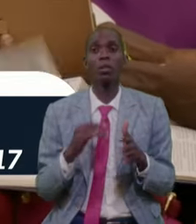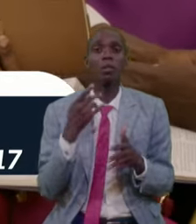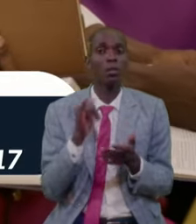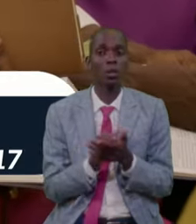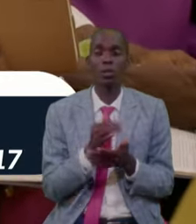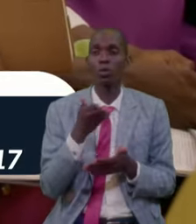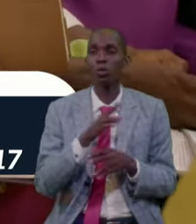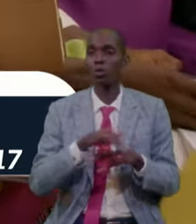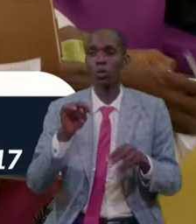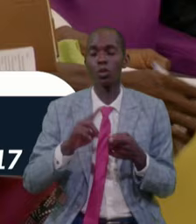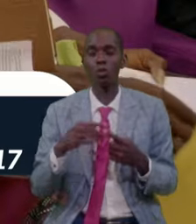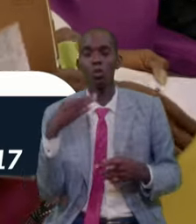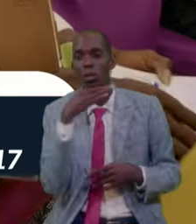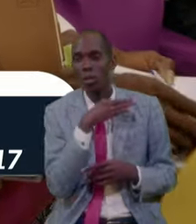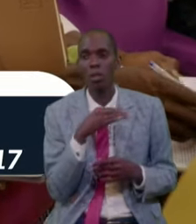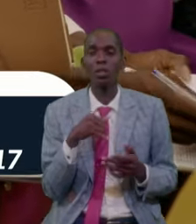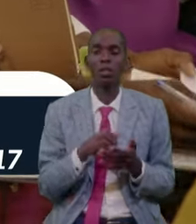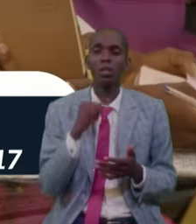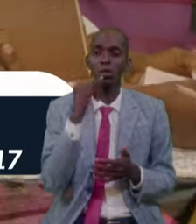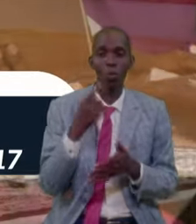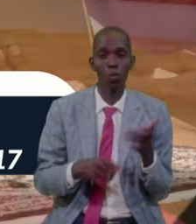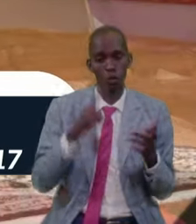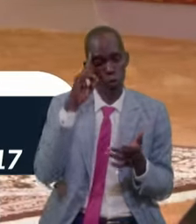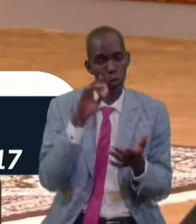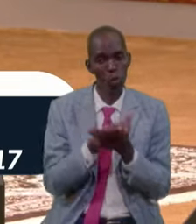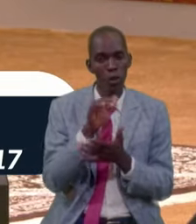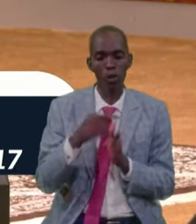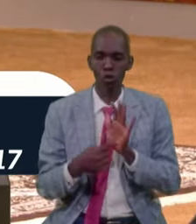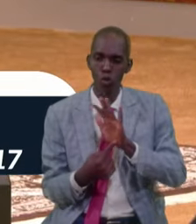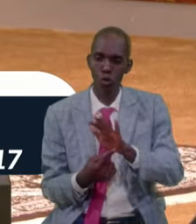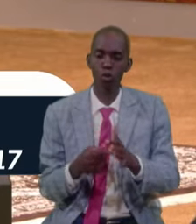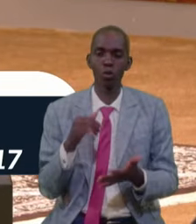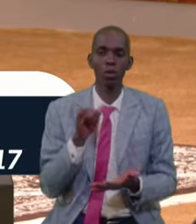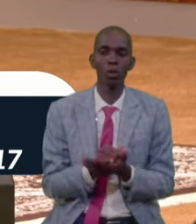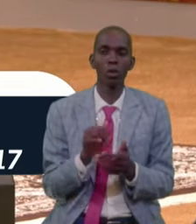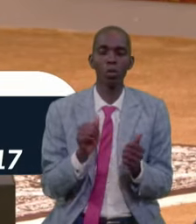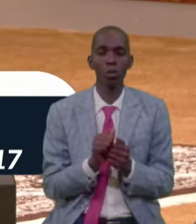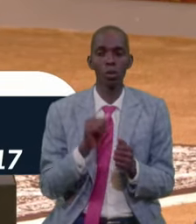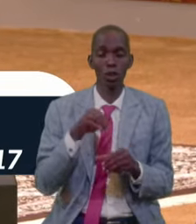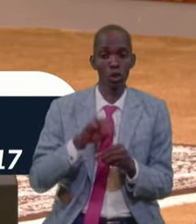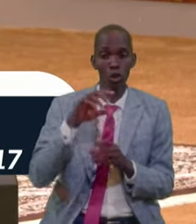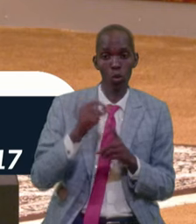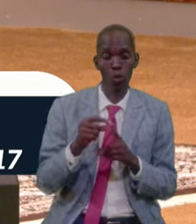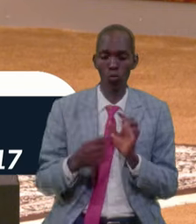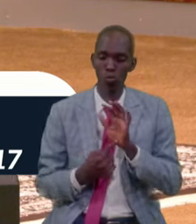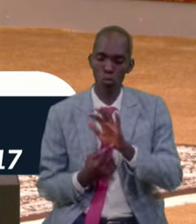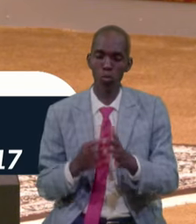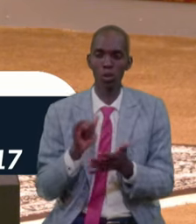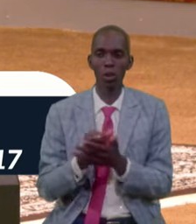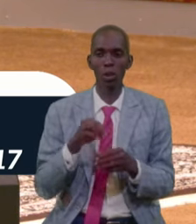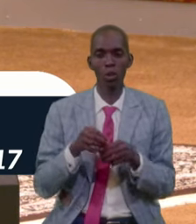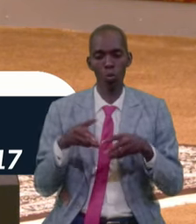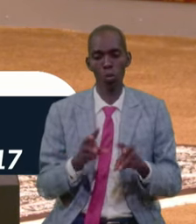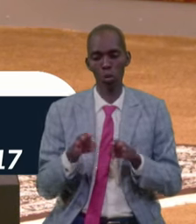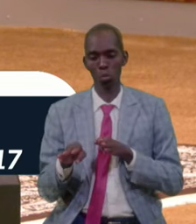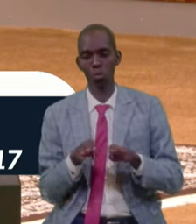believe, and you express that. You express that with word, you express that with your action, you express that with the way you live, so